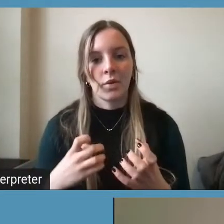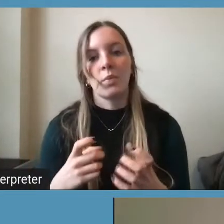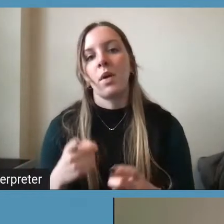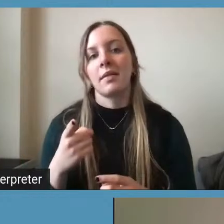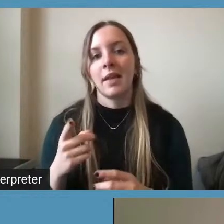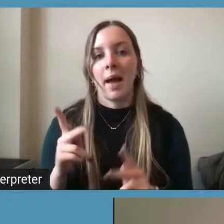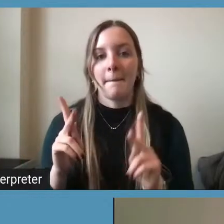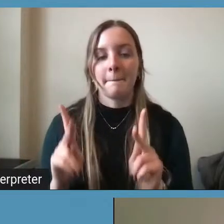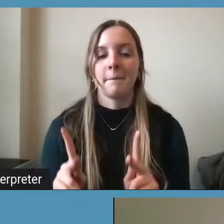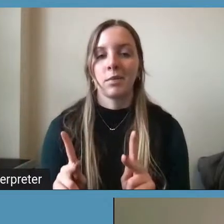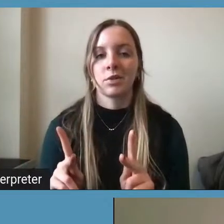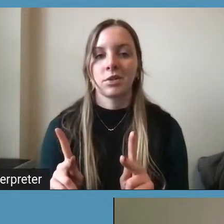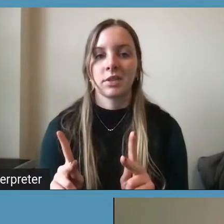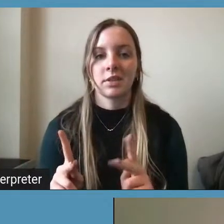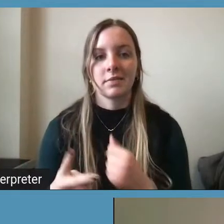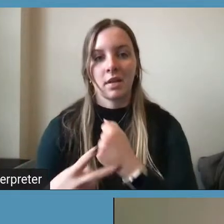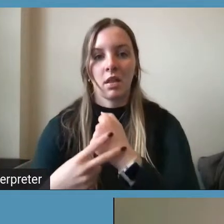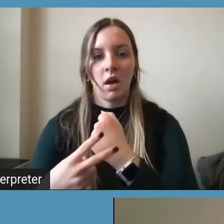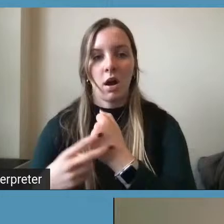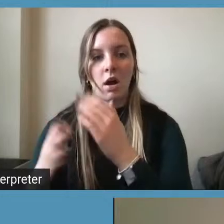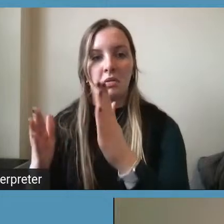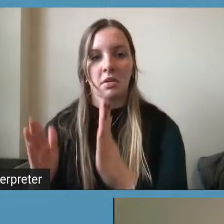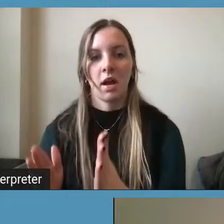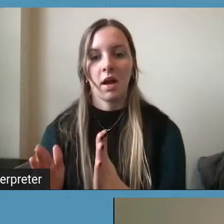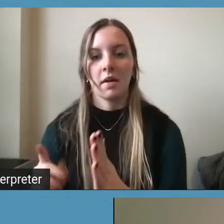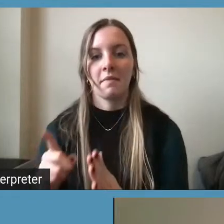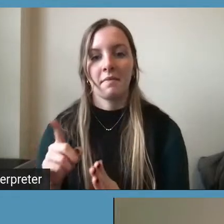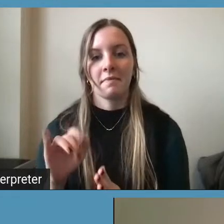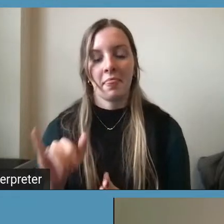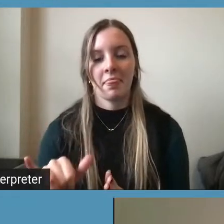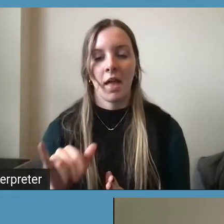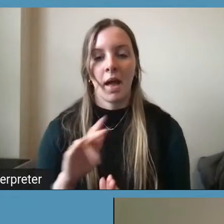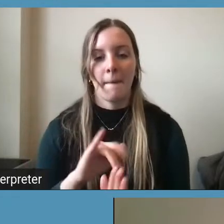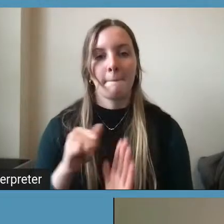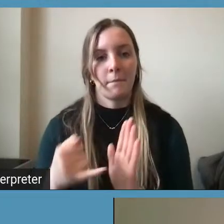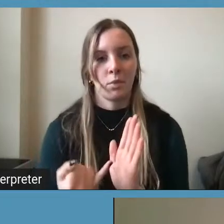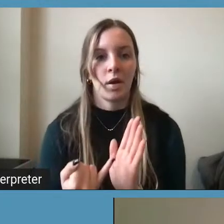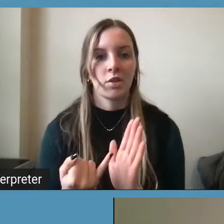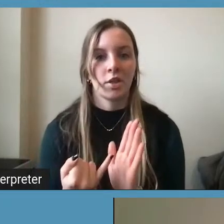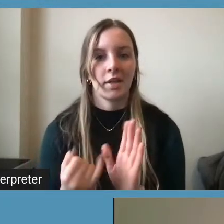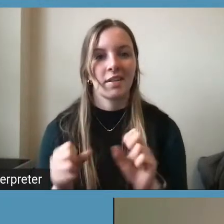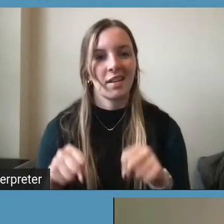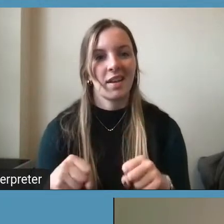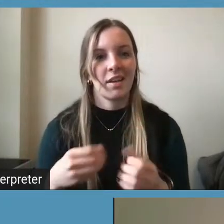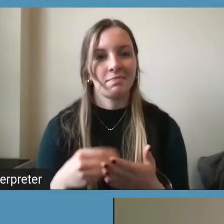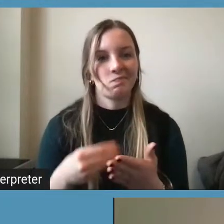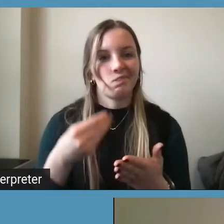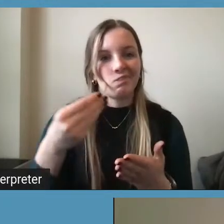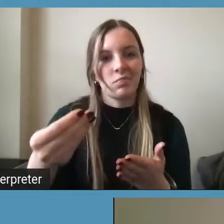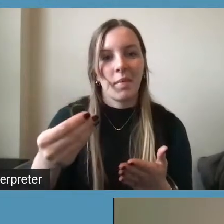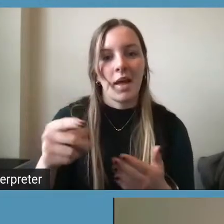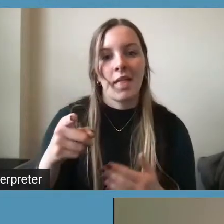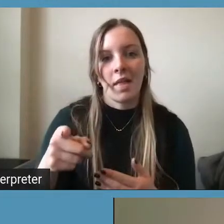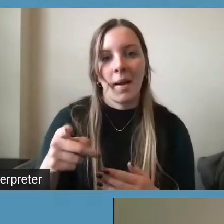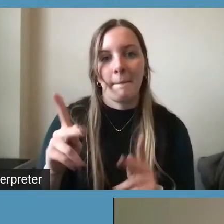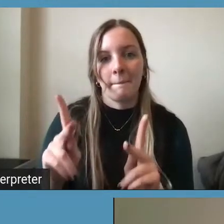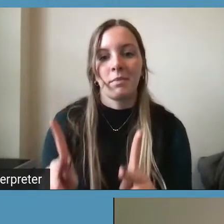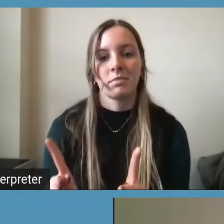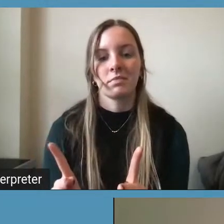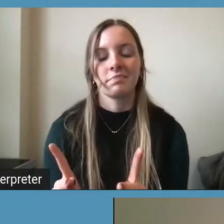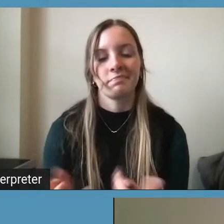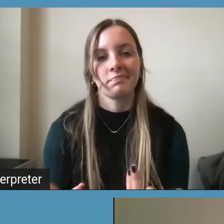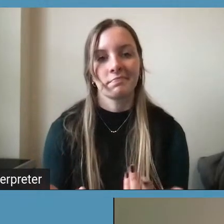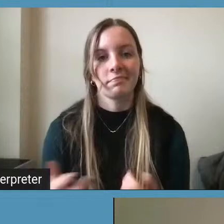a project. And so we like paid a fee to deposit stuff with them, or maybe they'll show certain things for